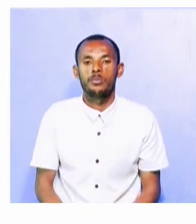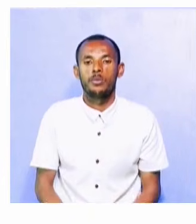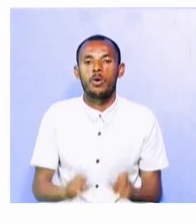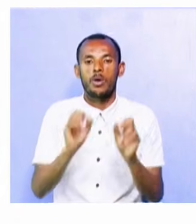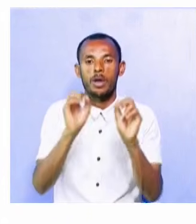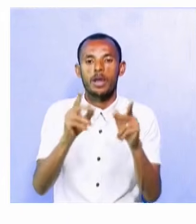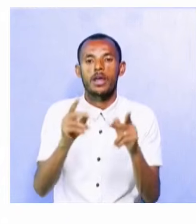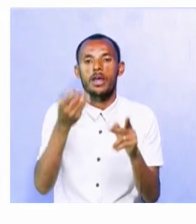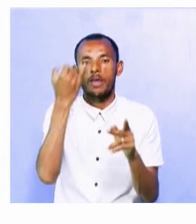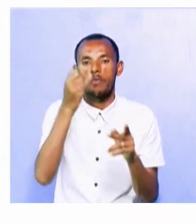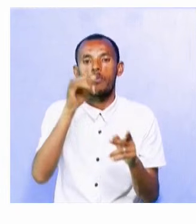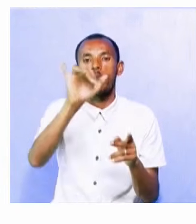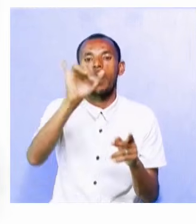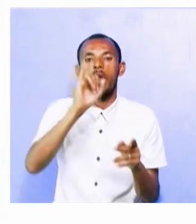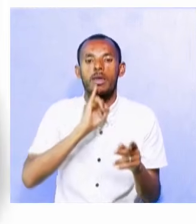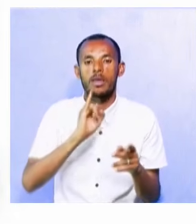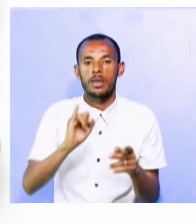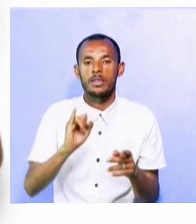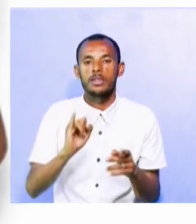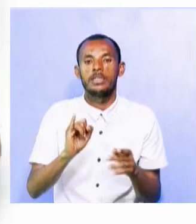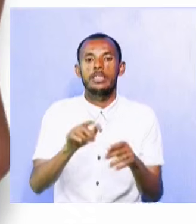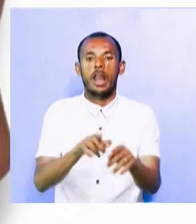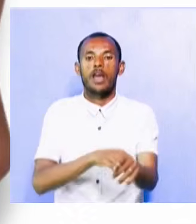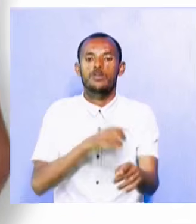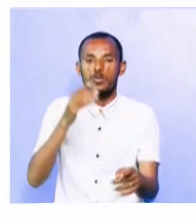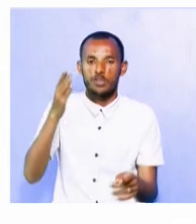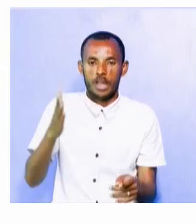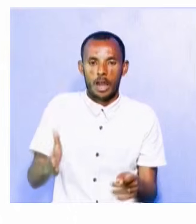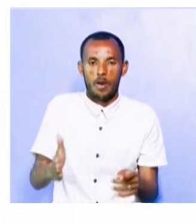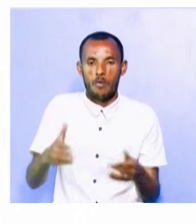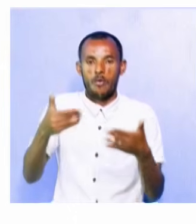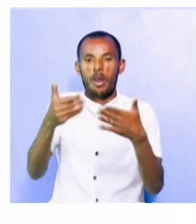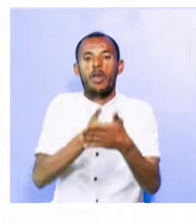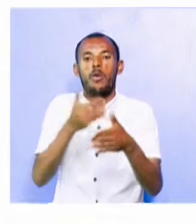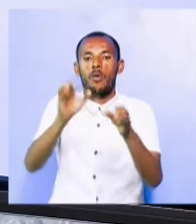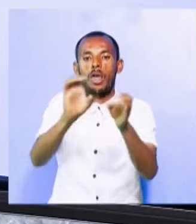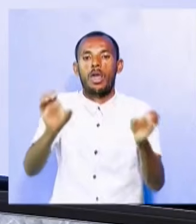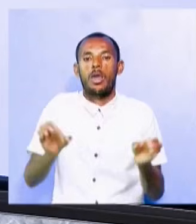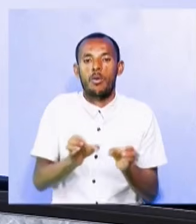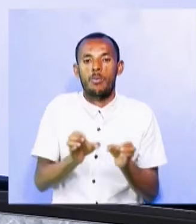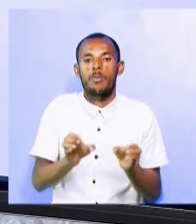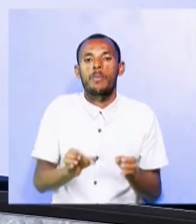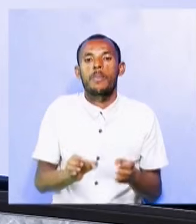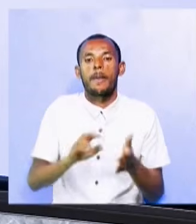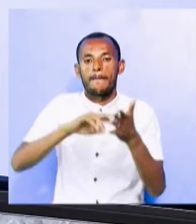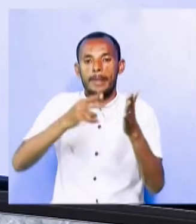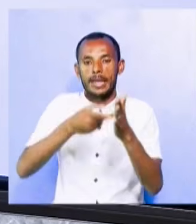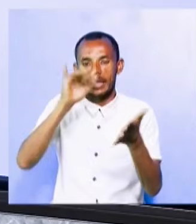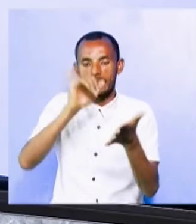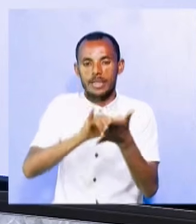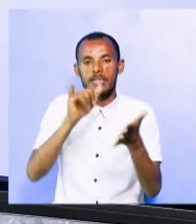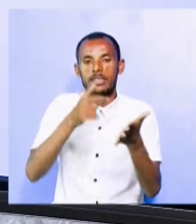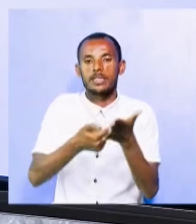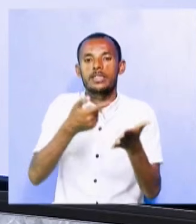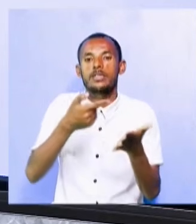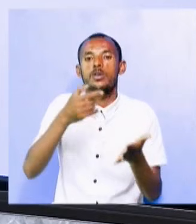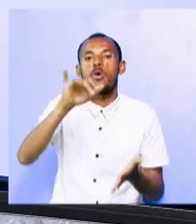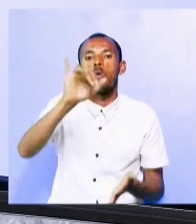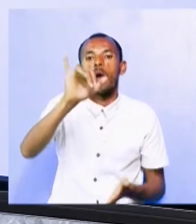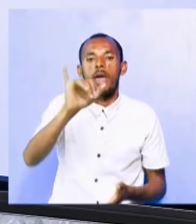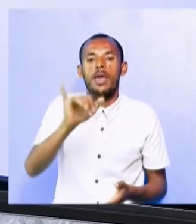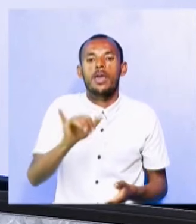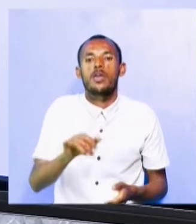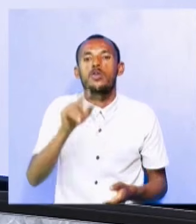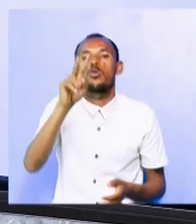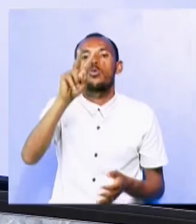okay, if y is the length of the side of the new cube, meaning that this y should be